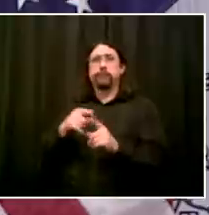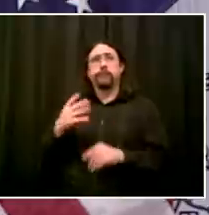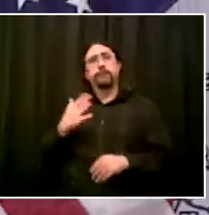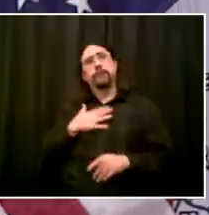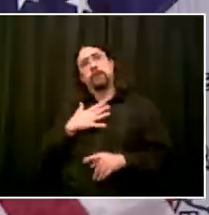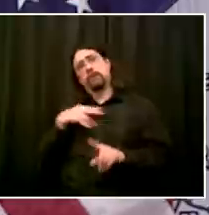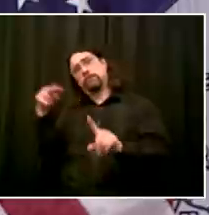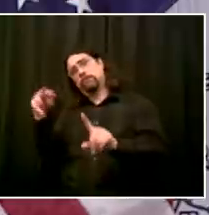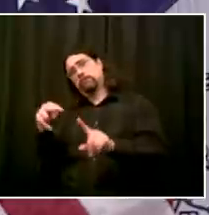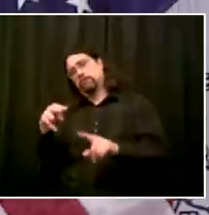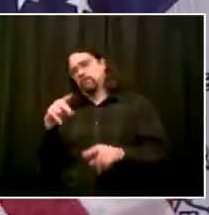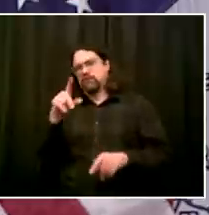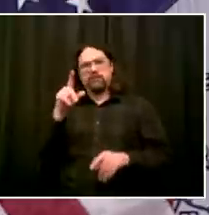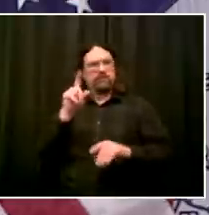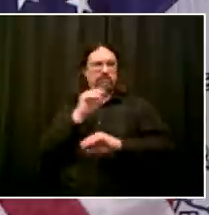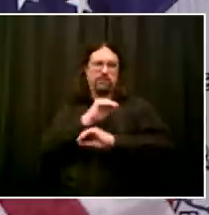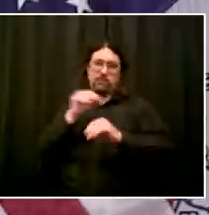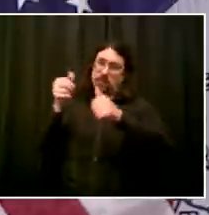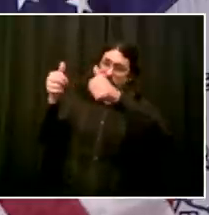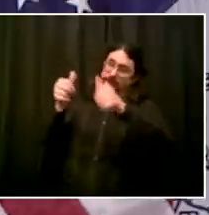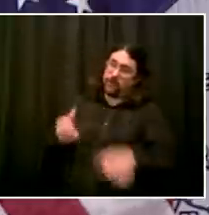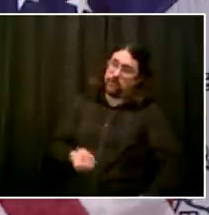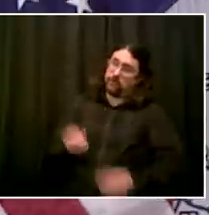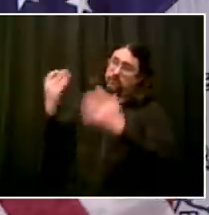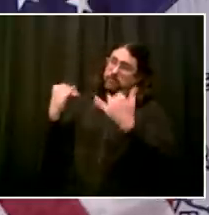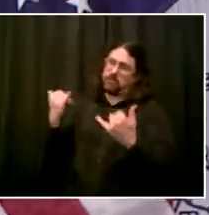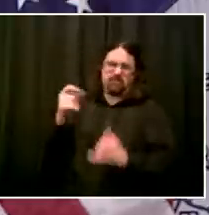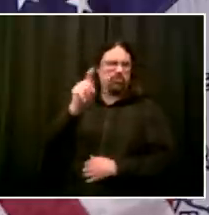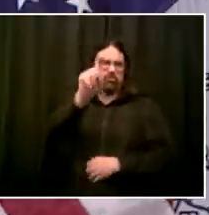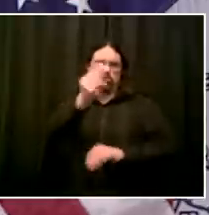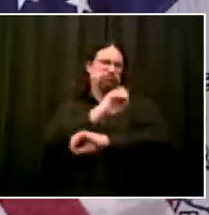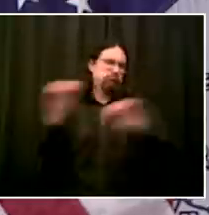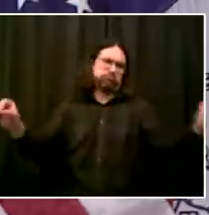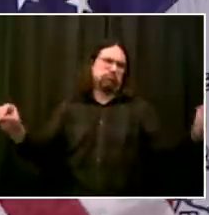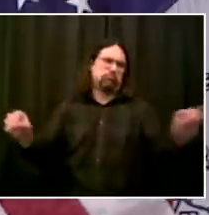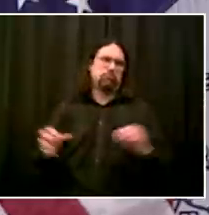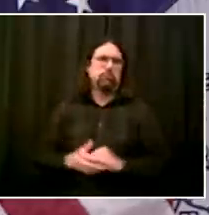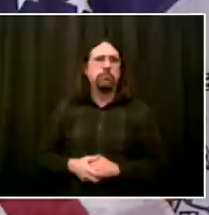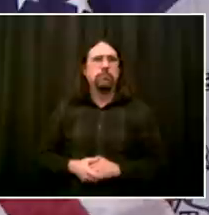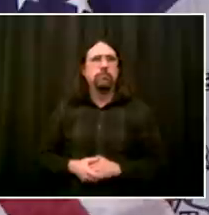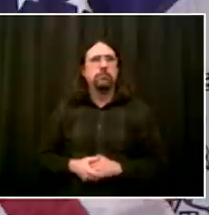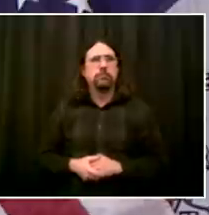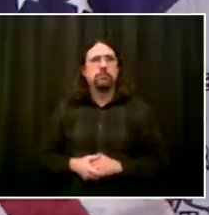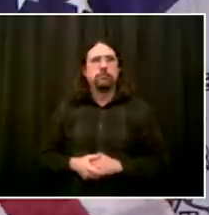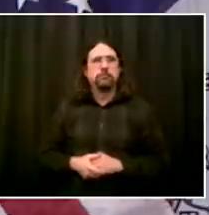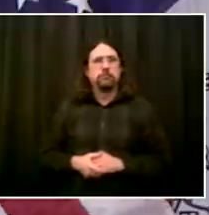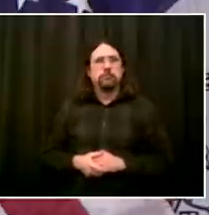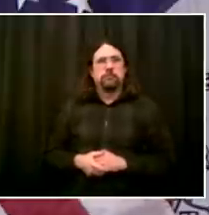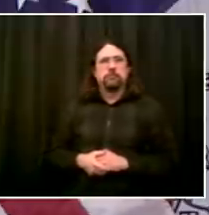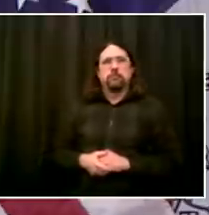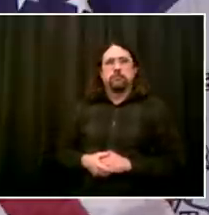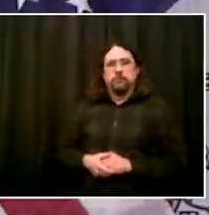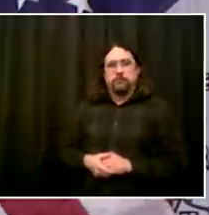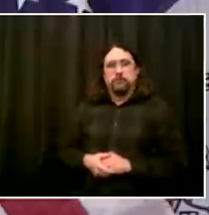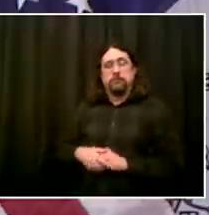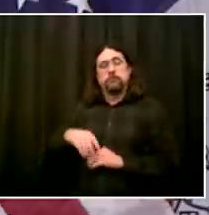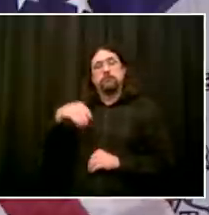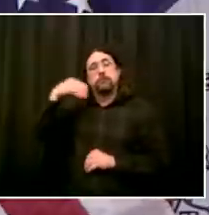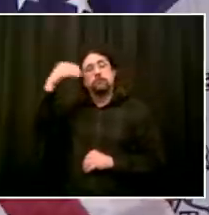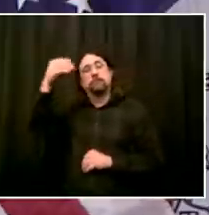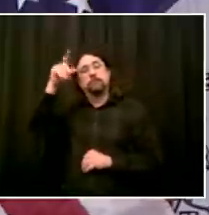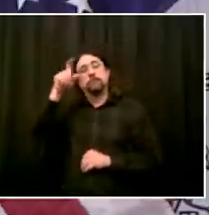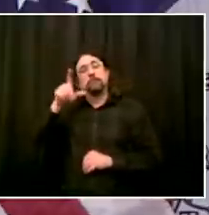Next, we have Gloria from New York One. Thank you. Good morning, Mr. Mayor. So it sounds like